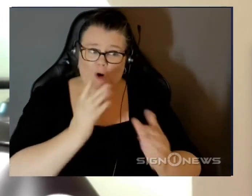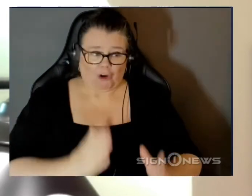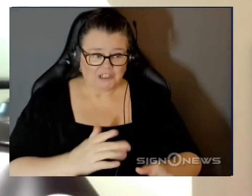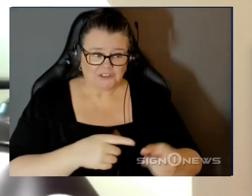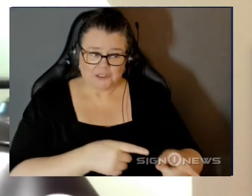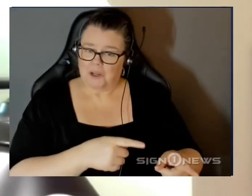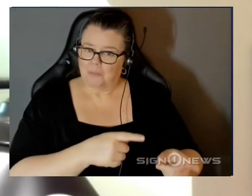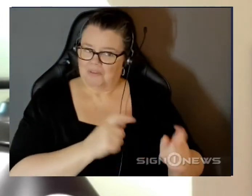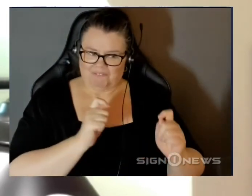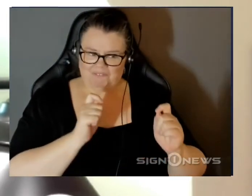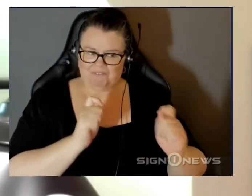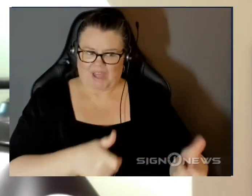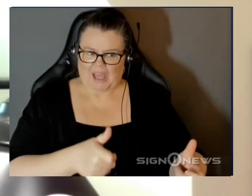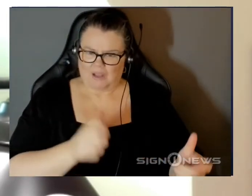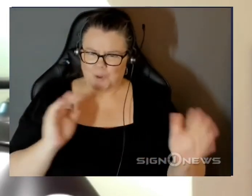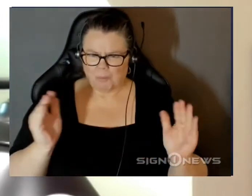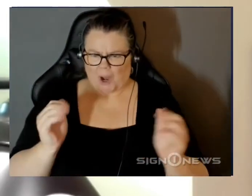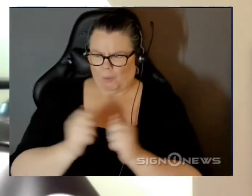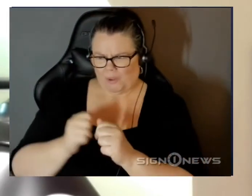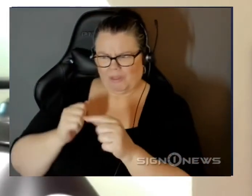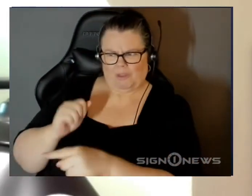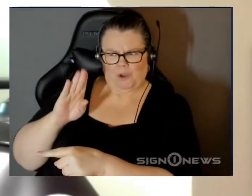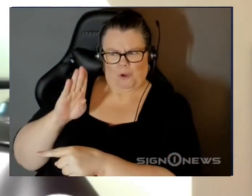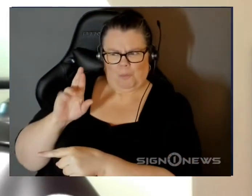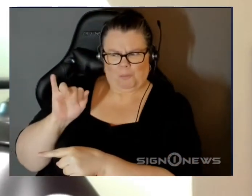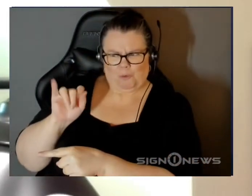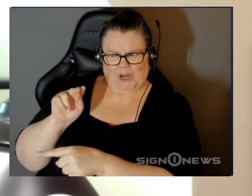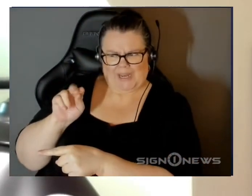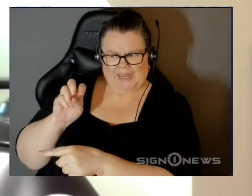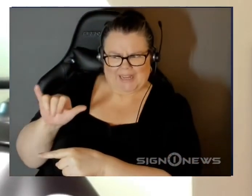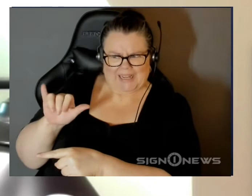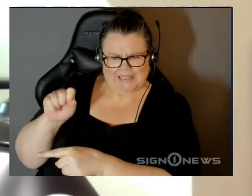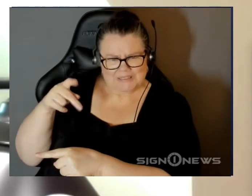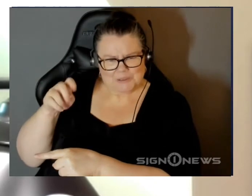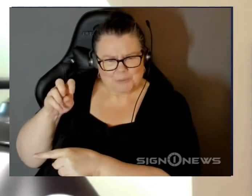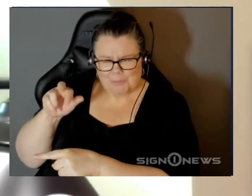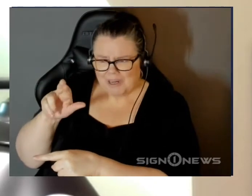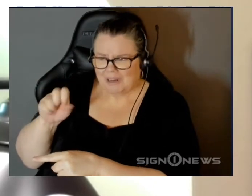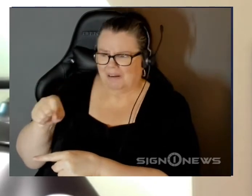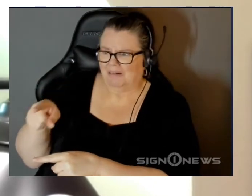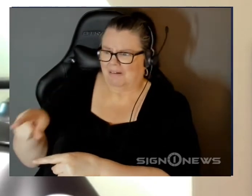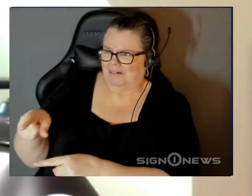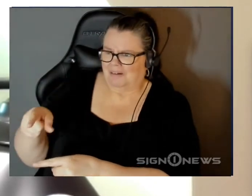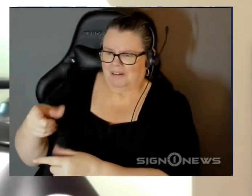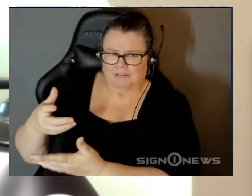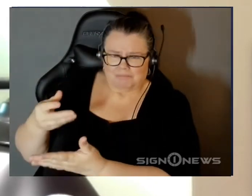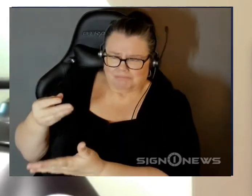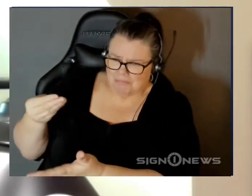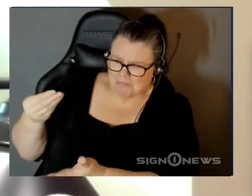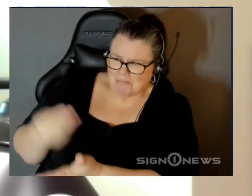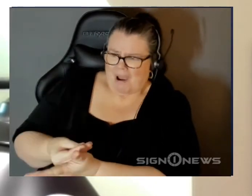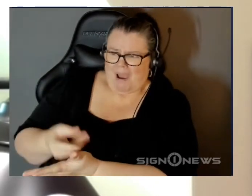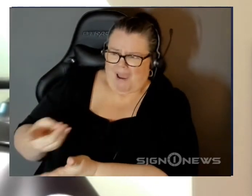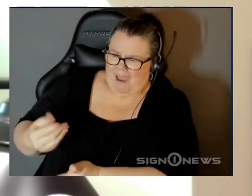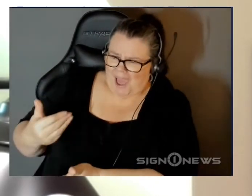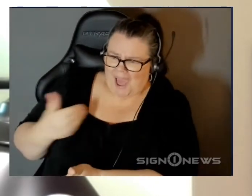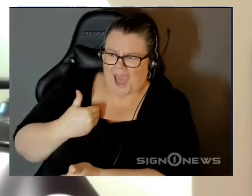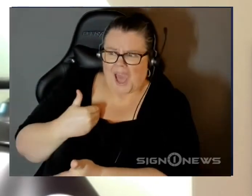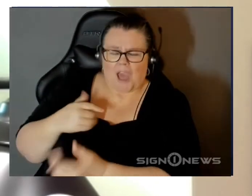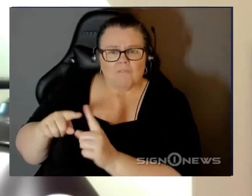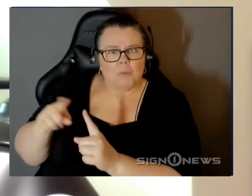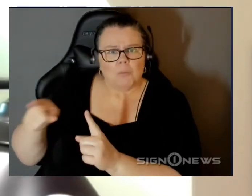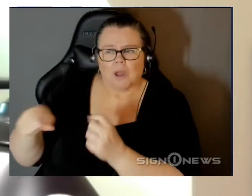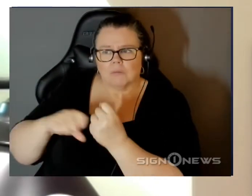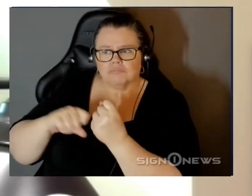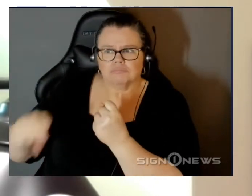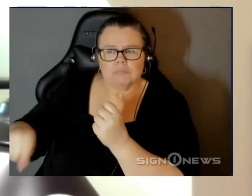given all the resources and speech that Britney Spears has. So is that realistic? I mean, is John's experience realistic for folks?